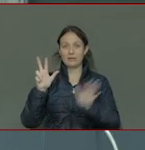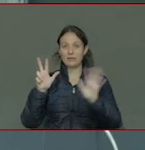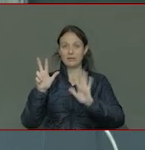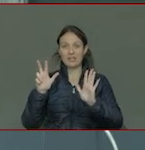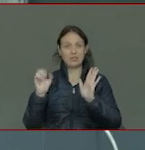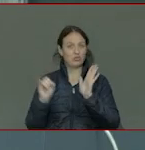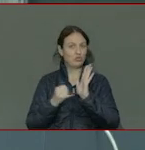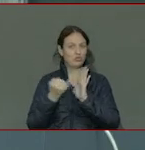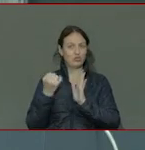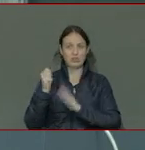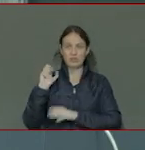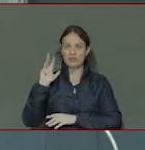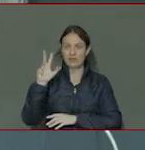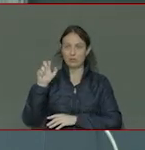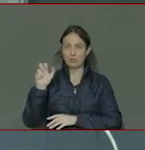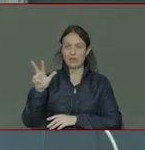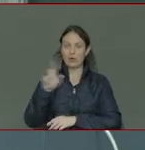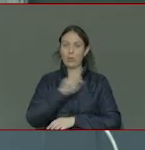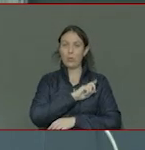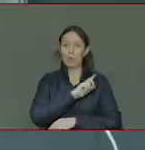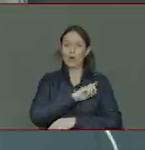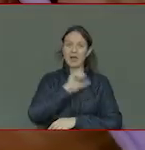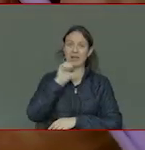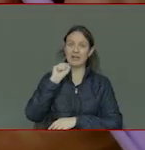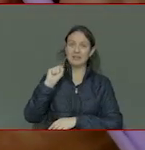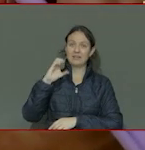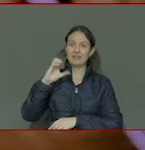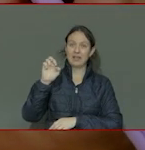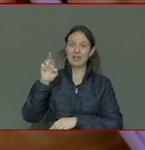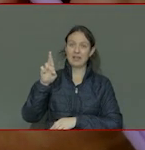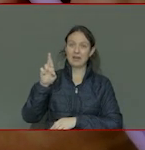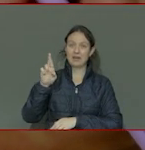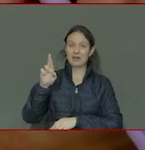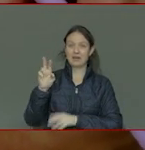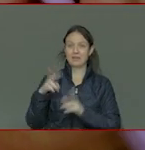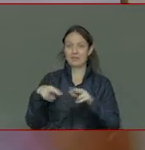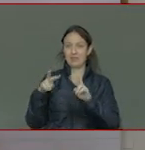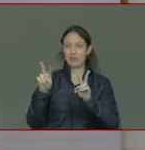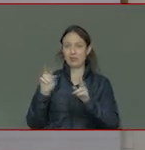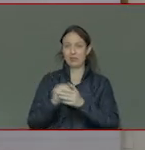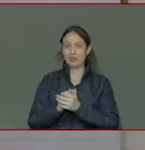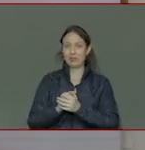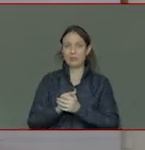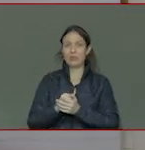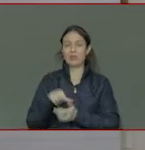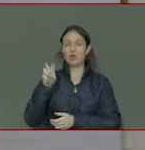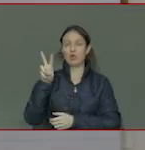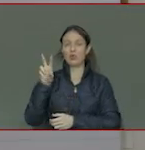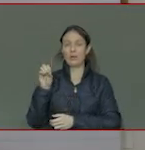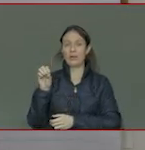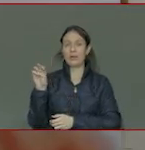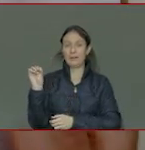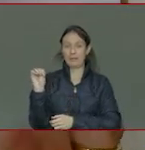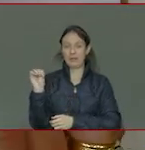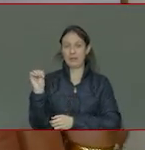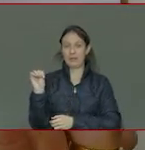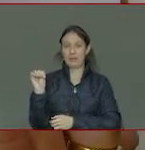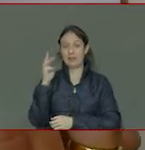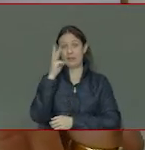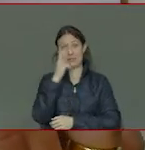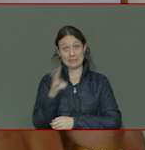9,8. I'm working with a scalar value. Again, through 20 meters. Just be